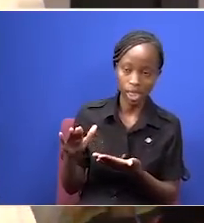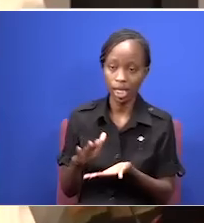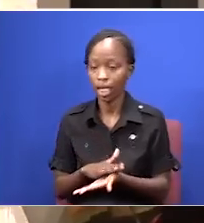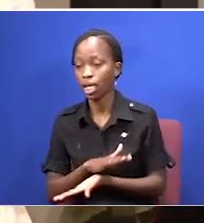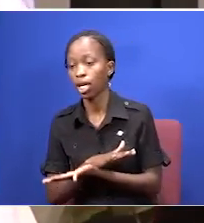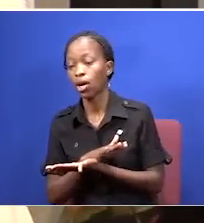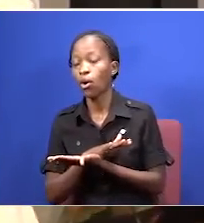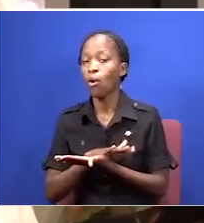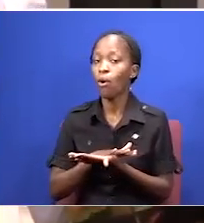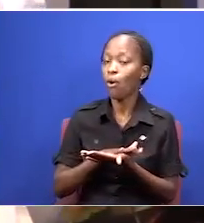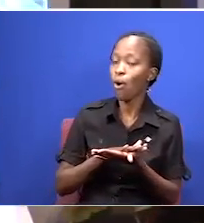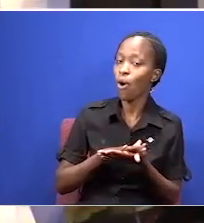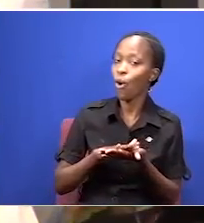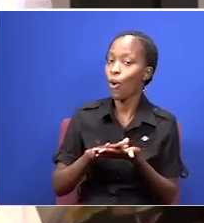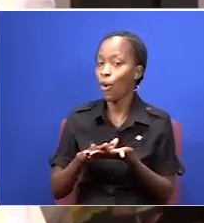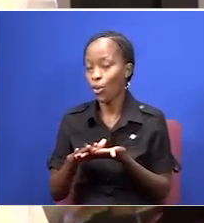holy holy